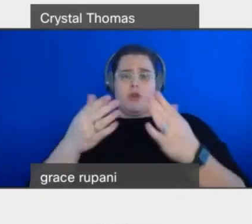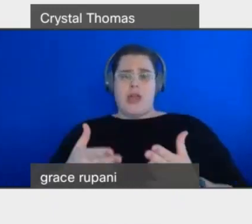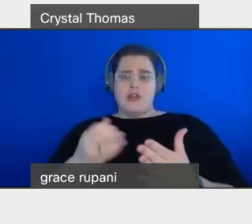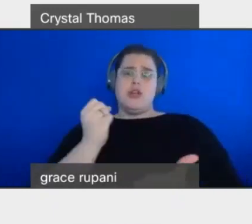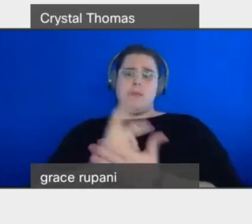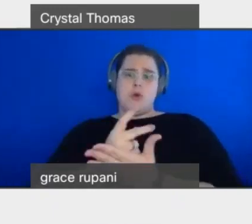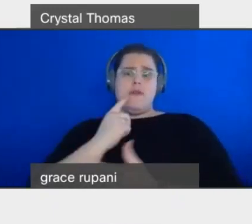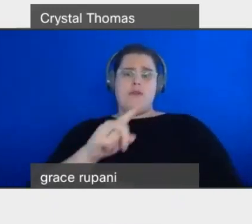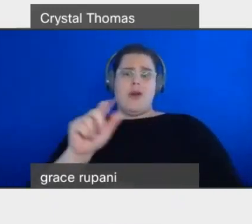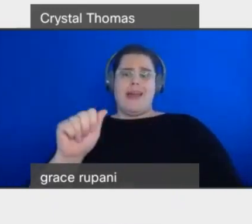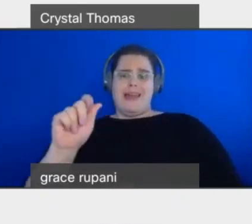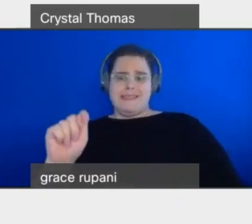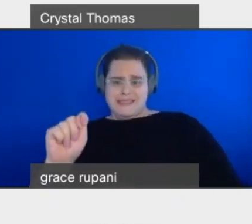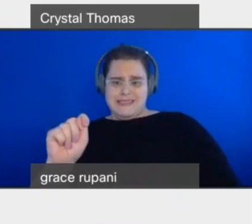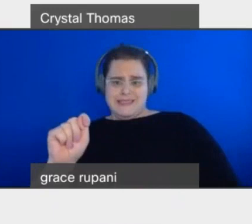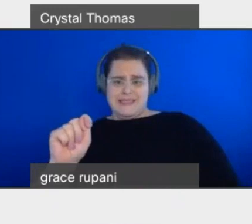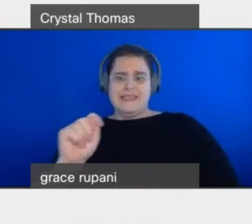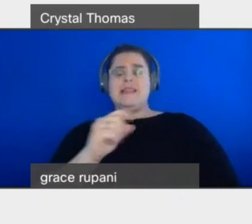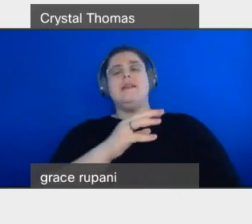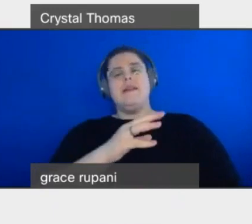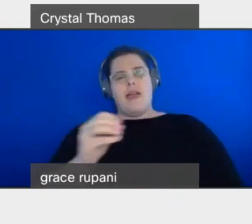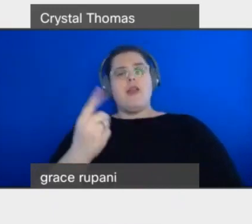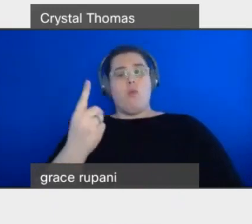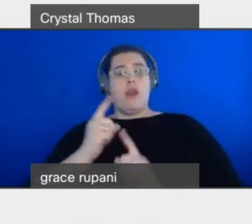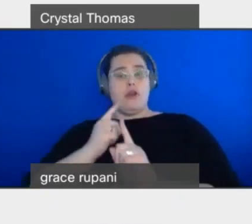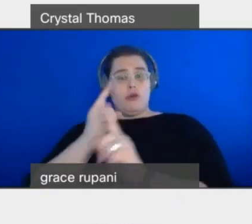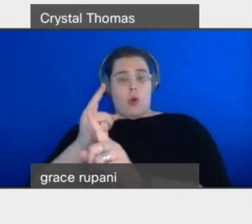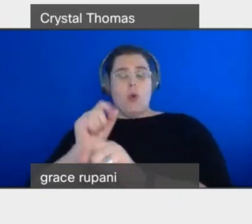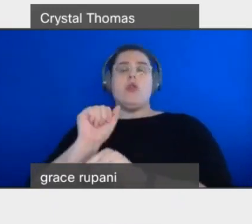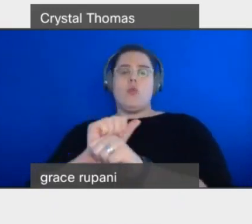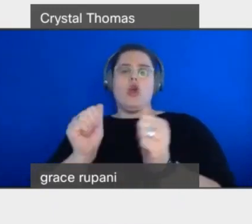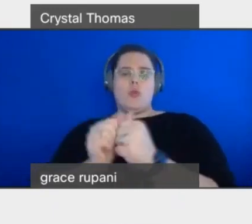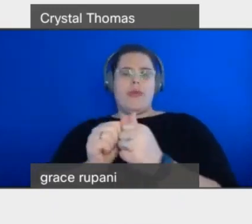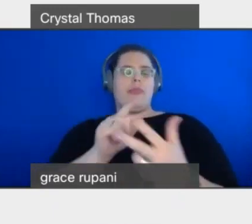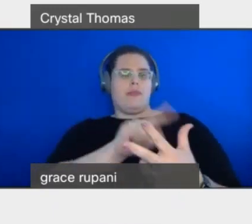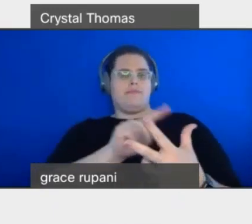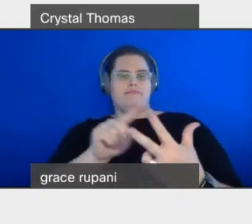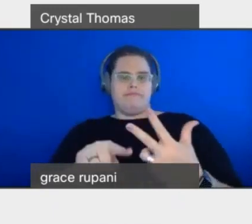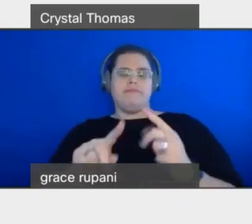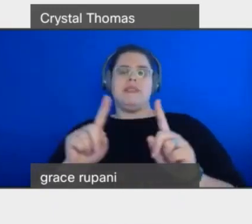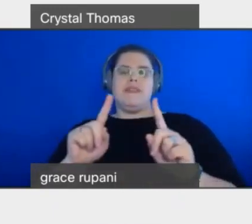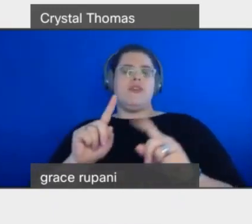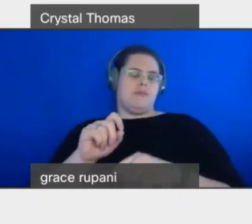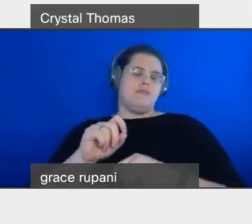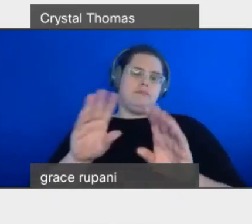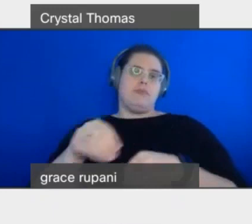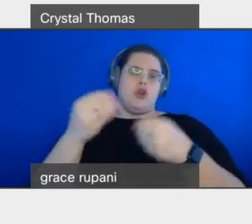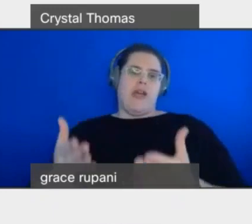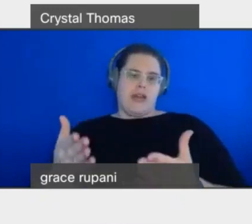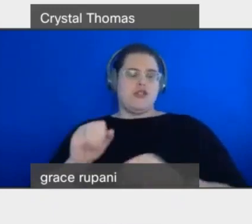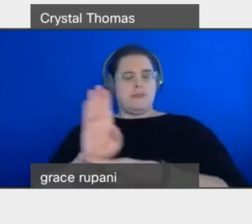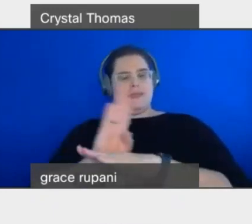One of the goals is to actually work with those assistive technology providers. So we have a standardized way